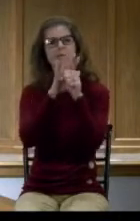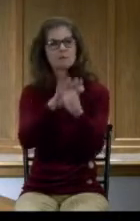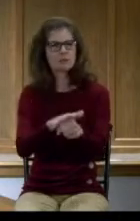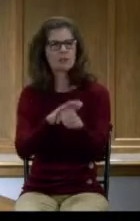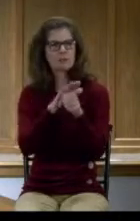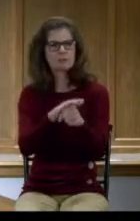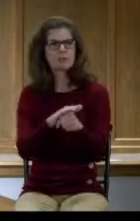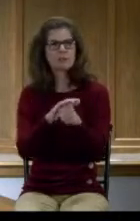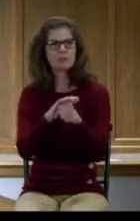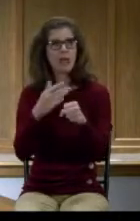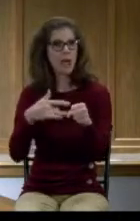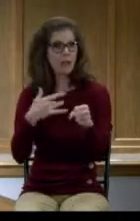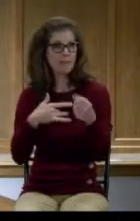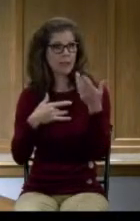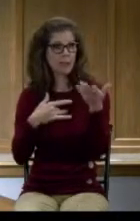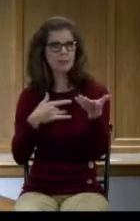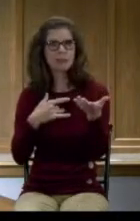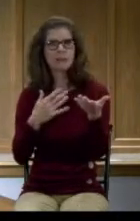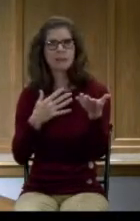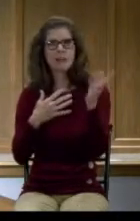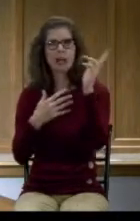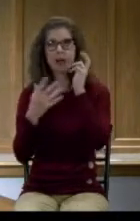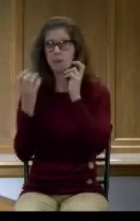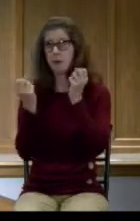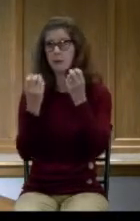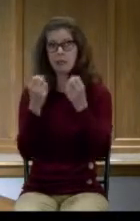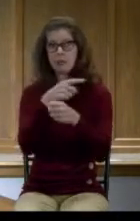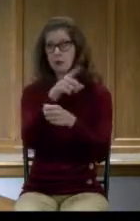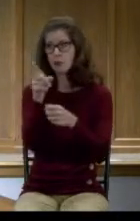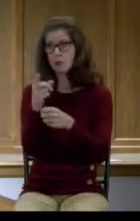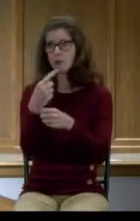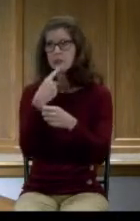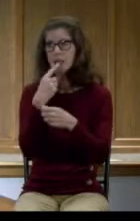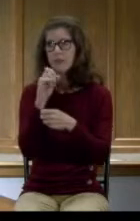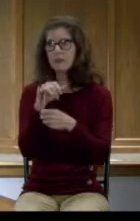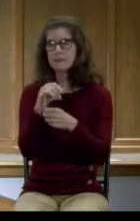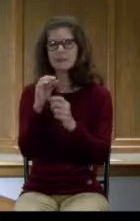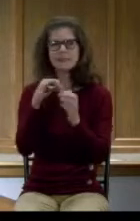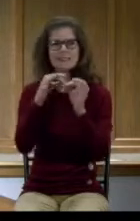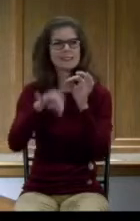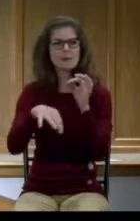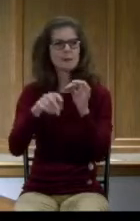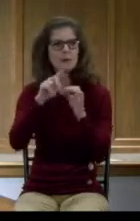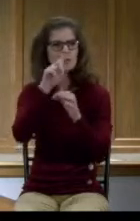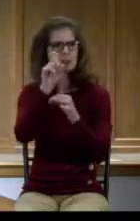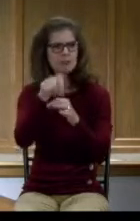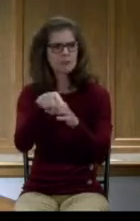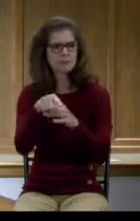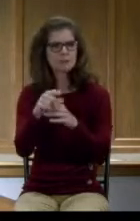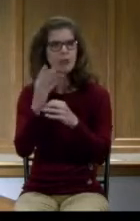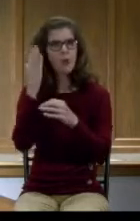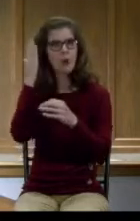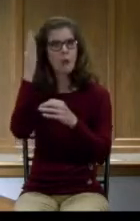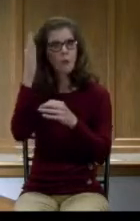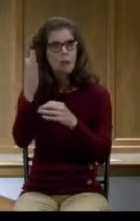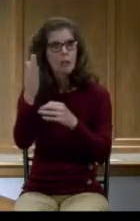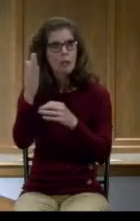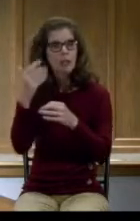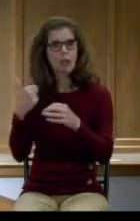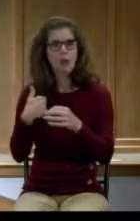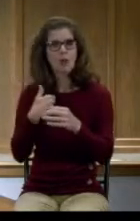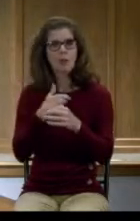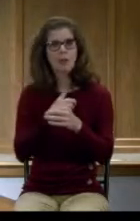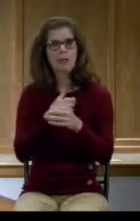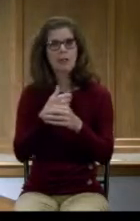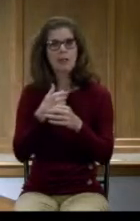say this. I think it's in the heartbeat of our church right now. And it's a simple question: will we actually recover?